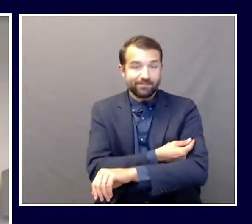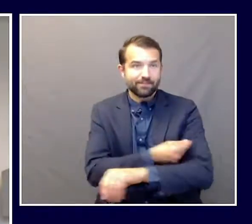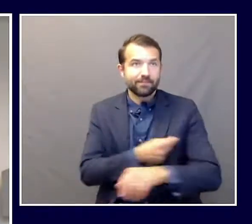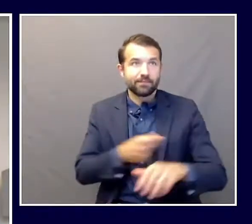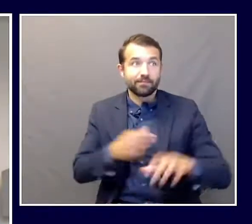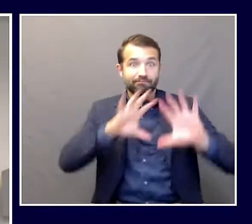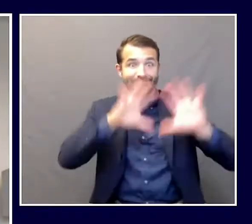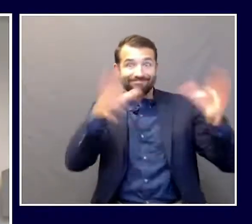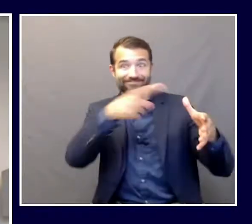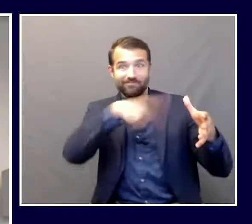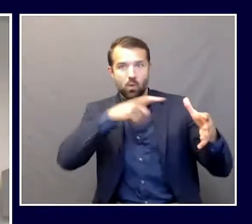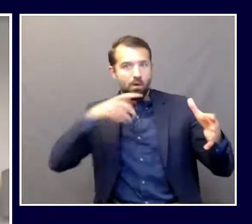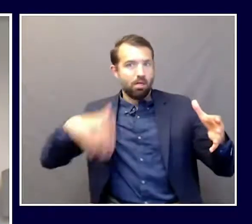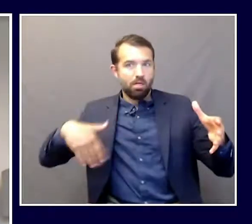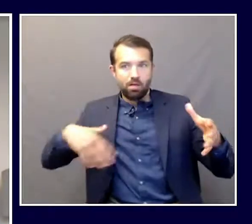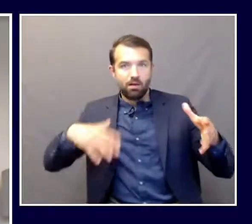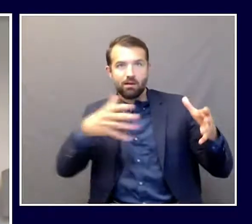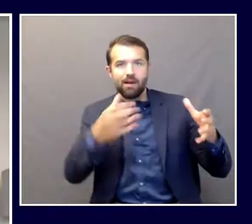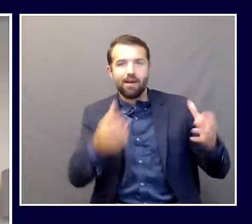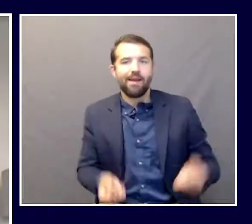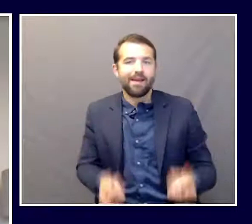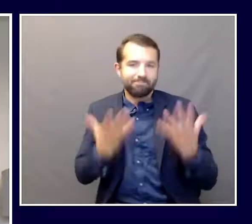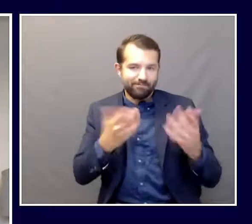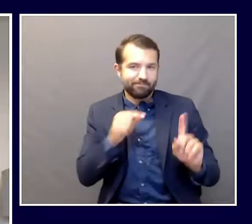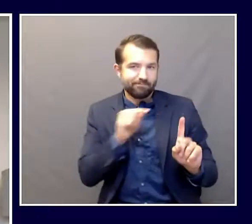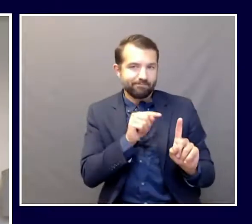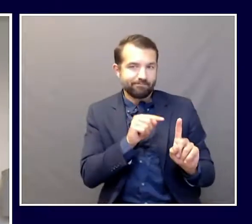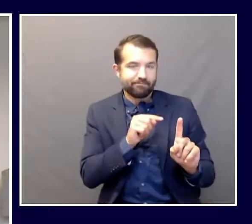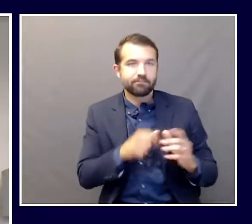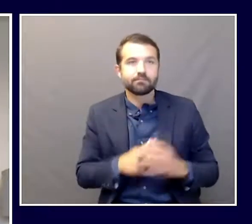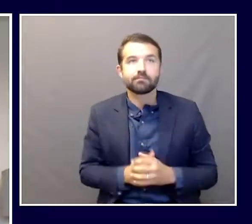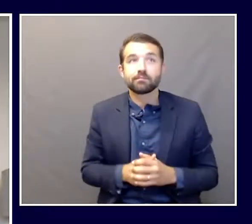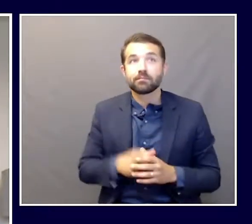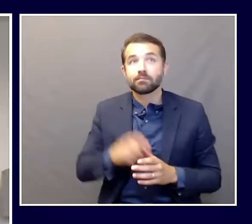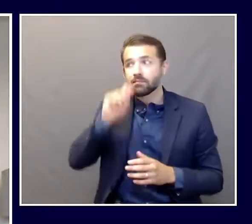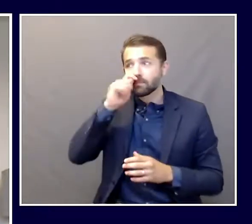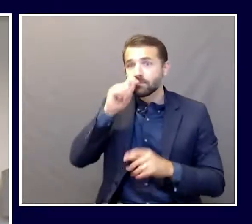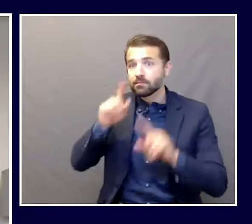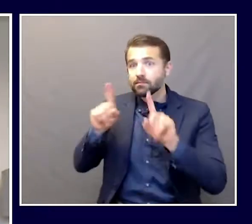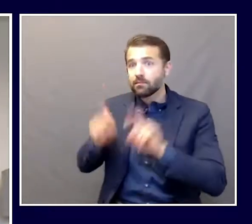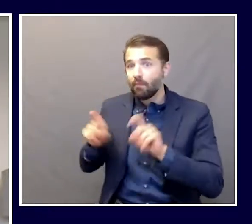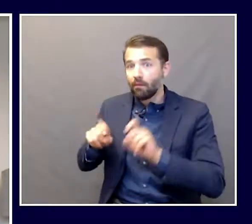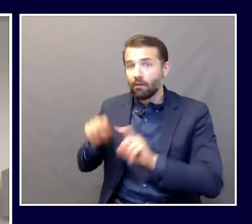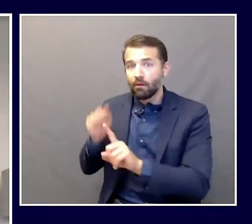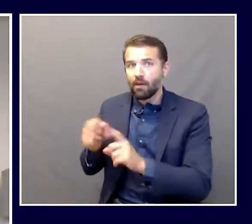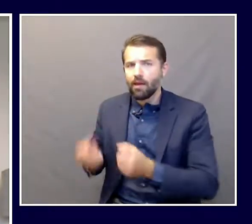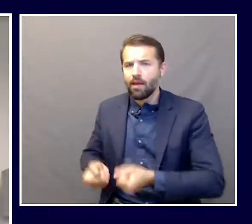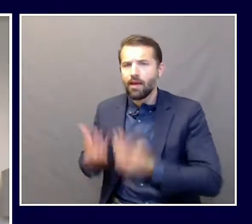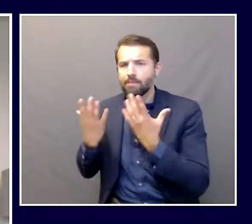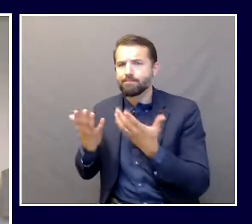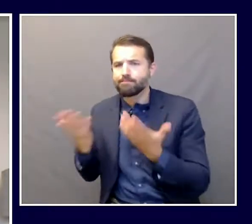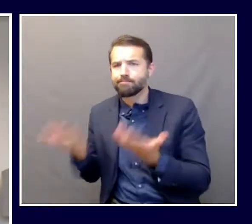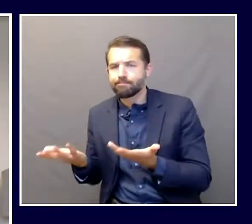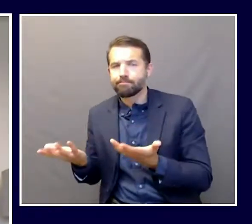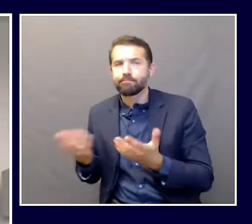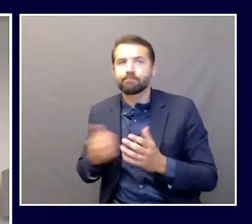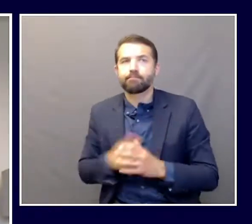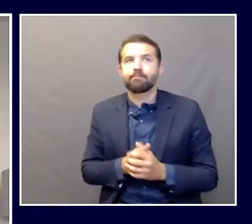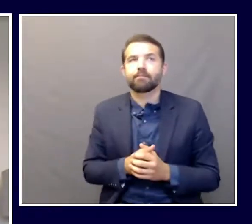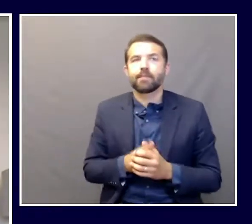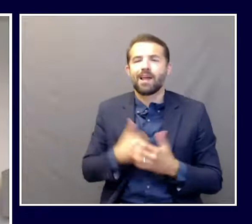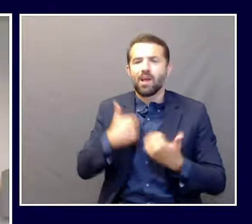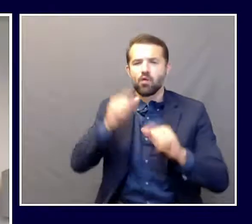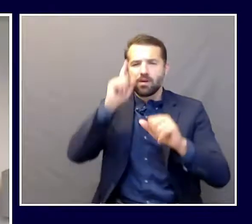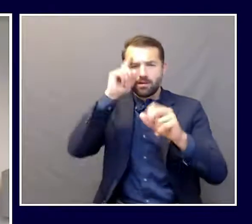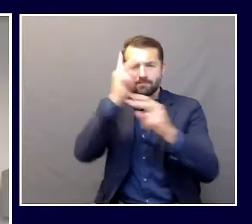getting vaccinated who should be if you assume for a moment that the only folks who are getting tested, who should be getting tested,